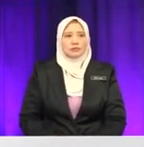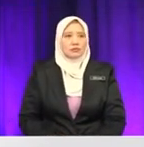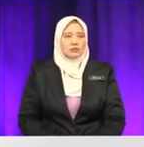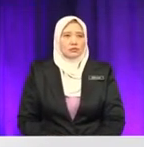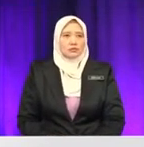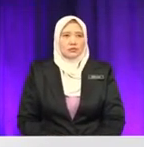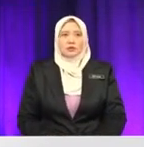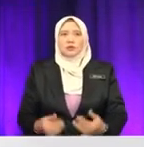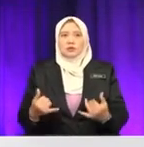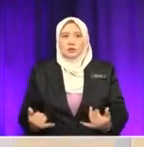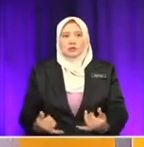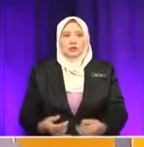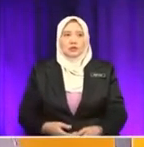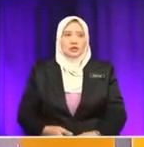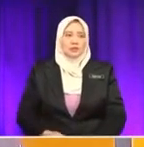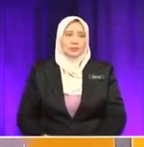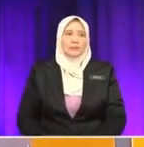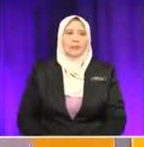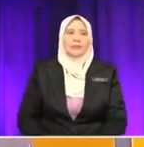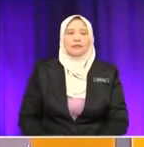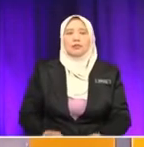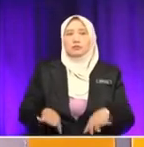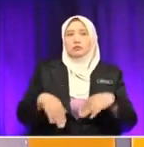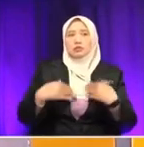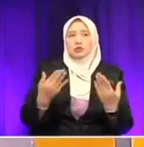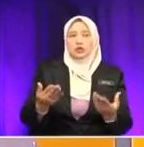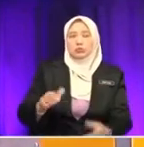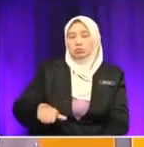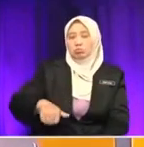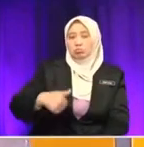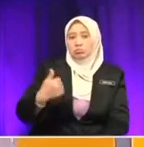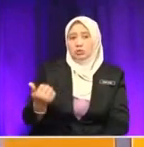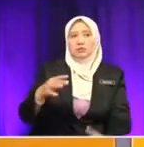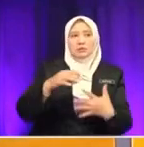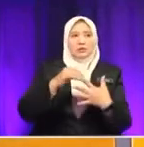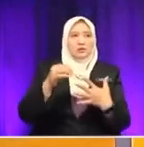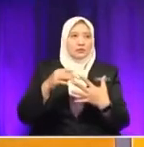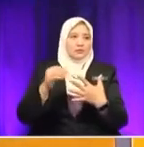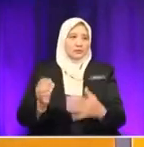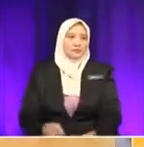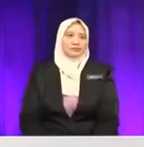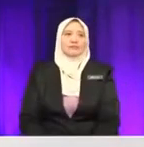So now, this is the time for you to make the best choice. Mm-hmm. So over to you. The floor is yours.